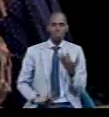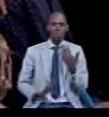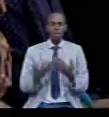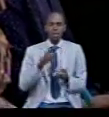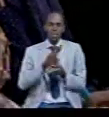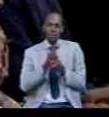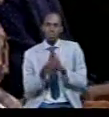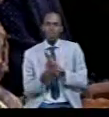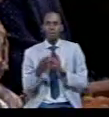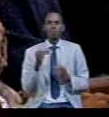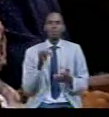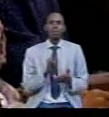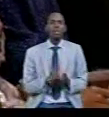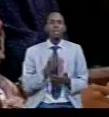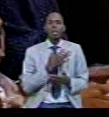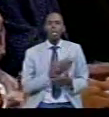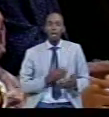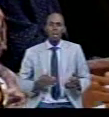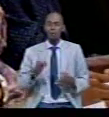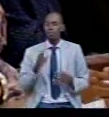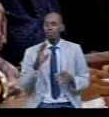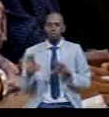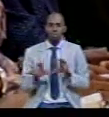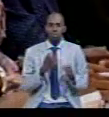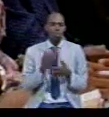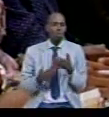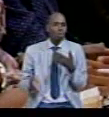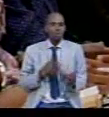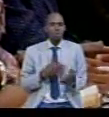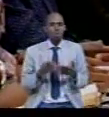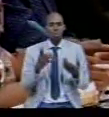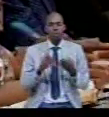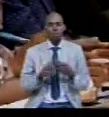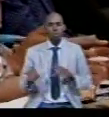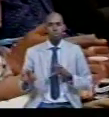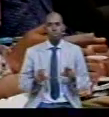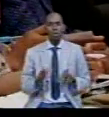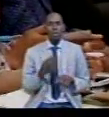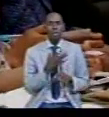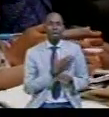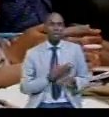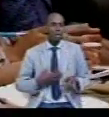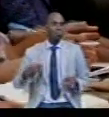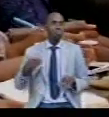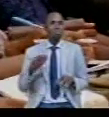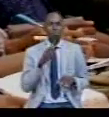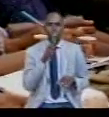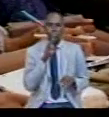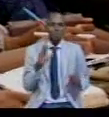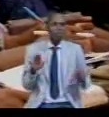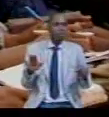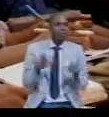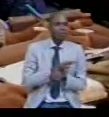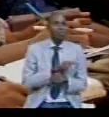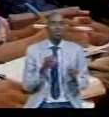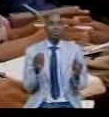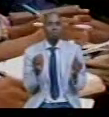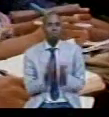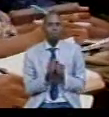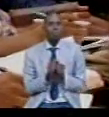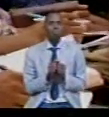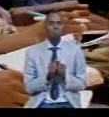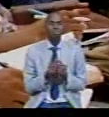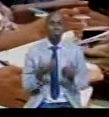that and do whatever you want to do, and being filled with violence and being filled with cruelty and